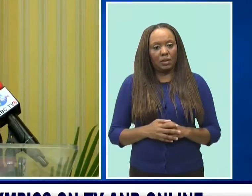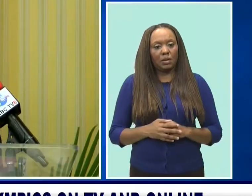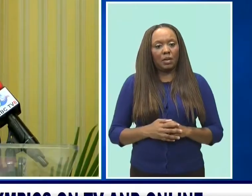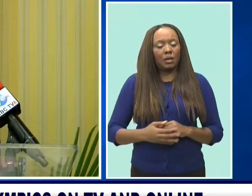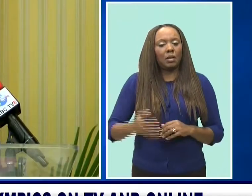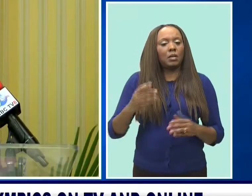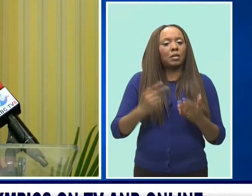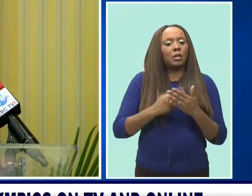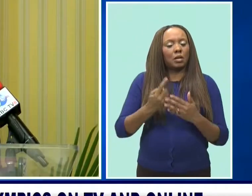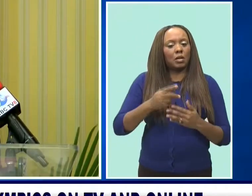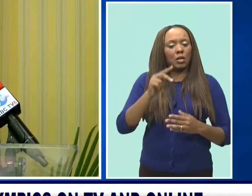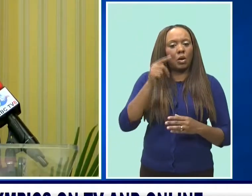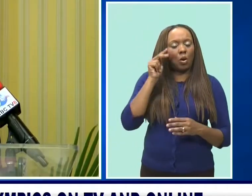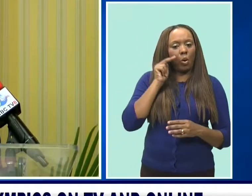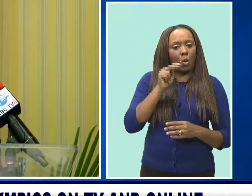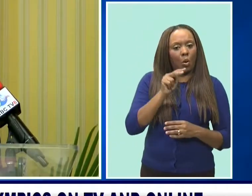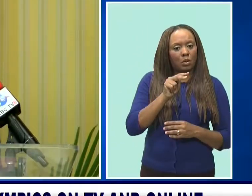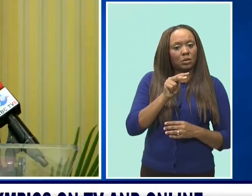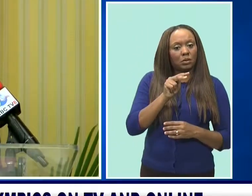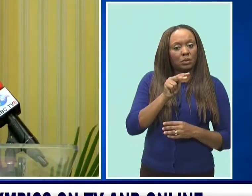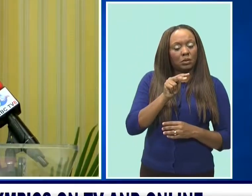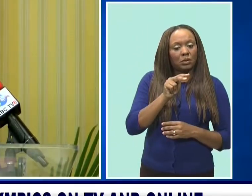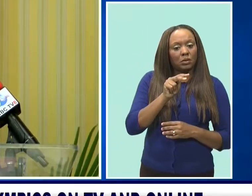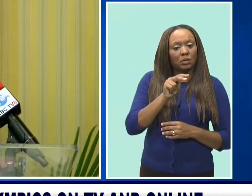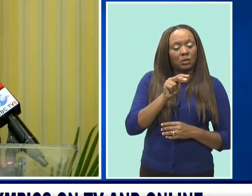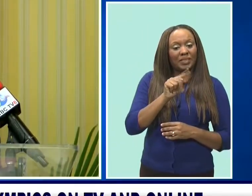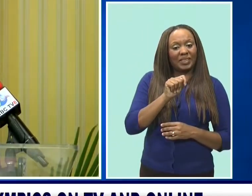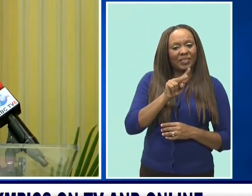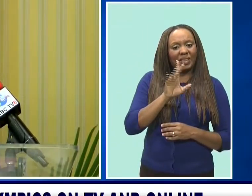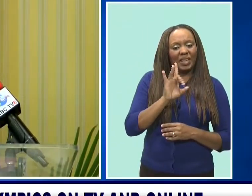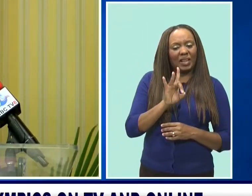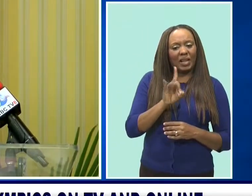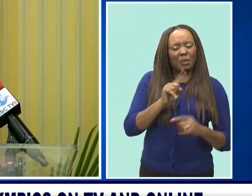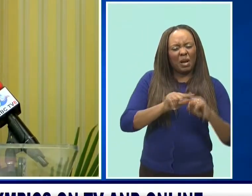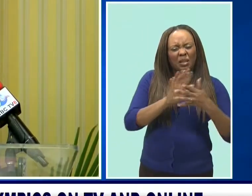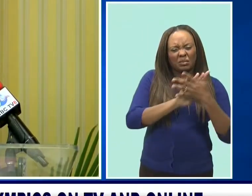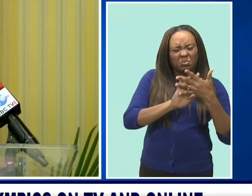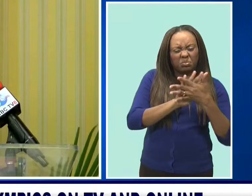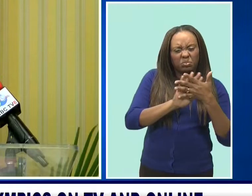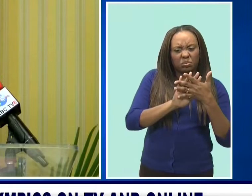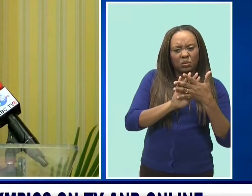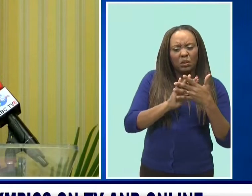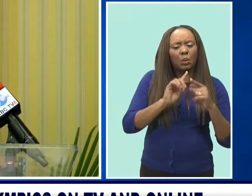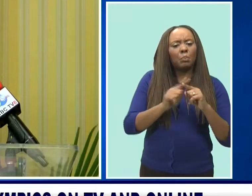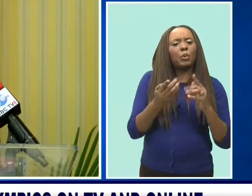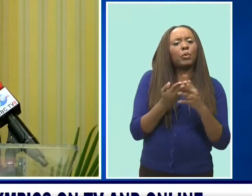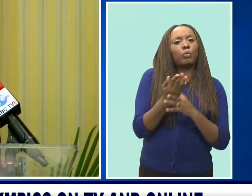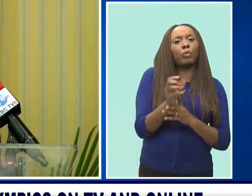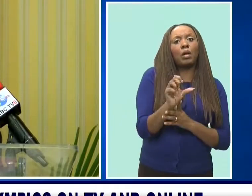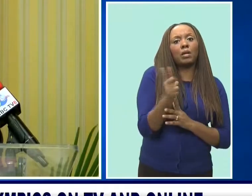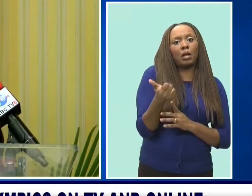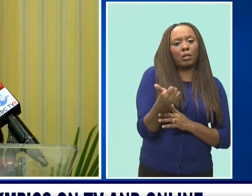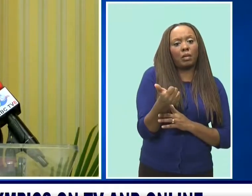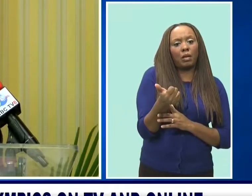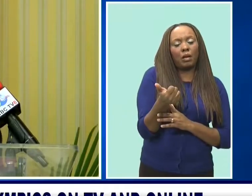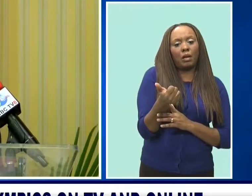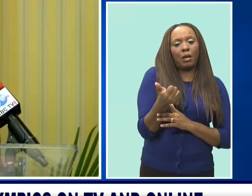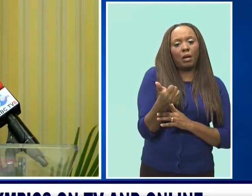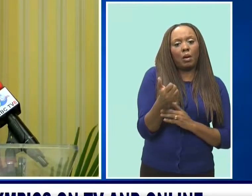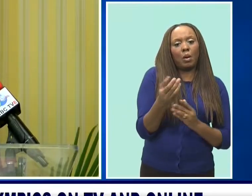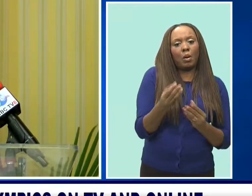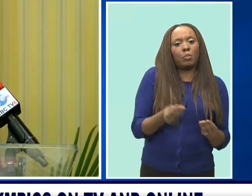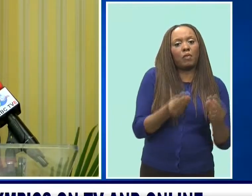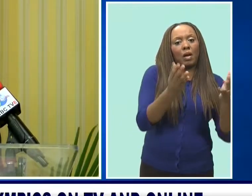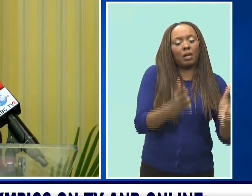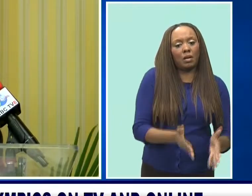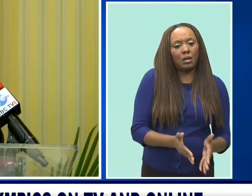free, so that you can enjoy the real TV8 in outstanding,